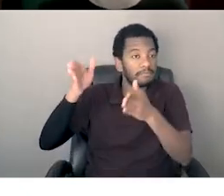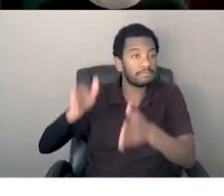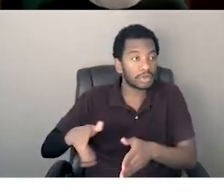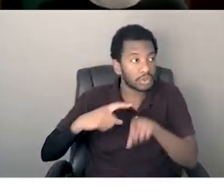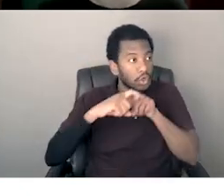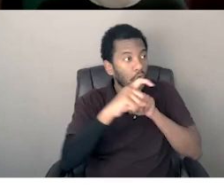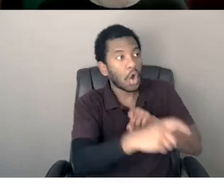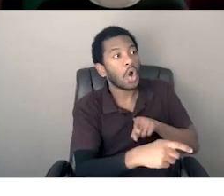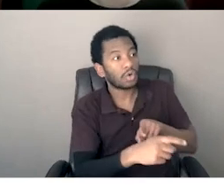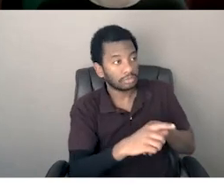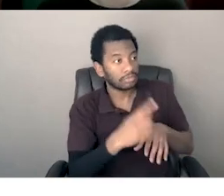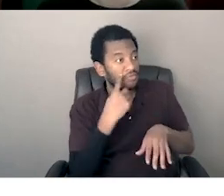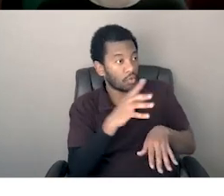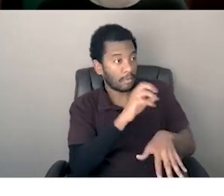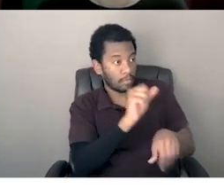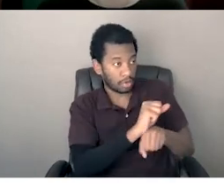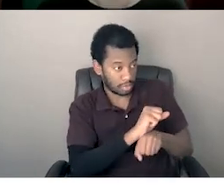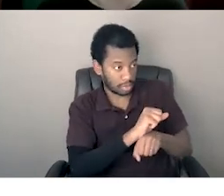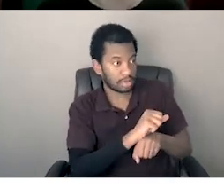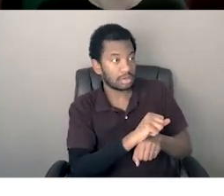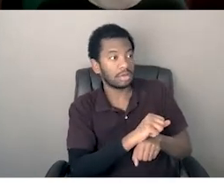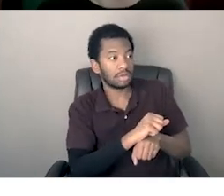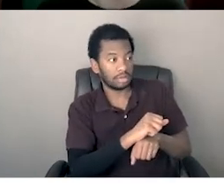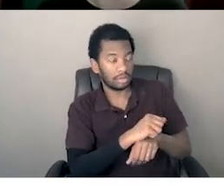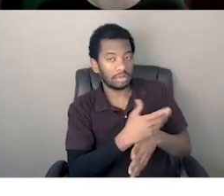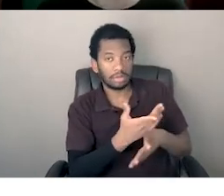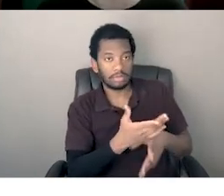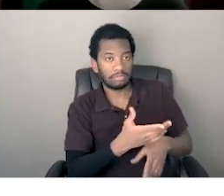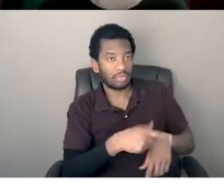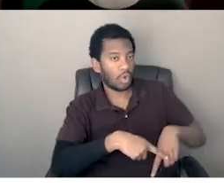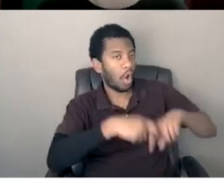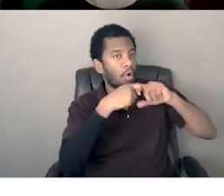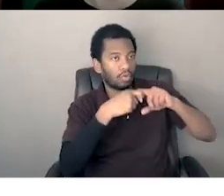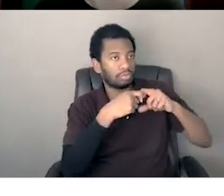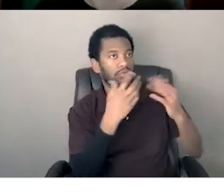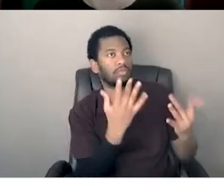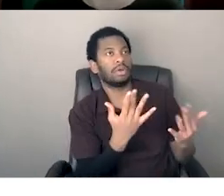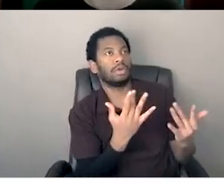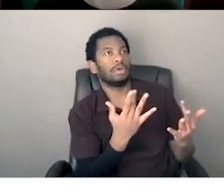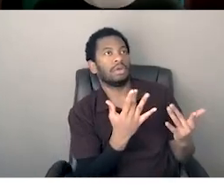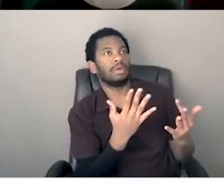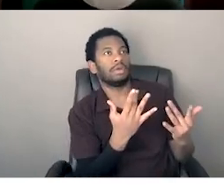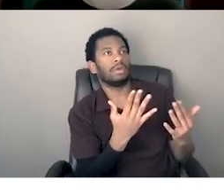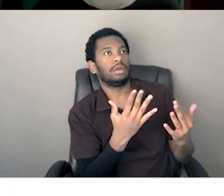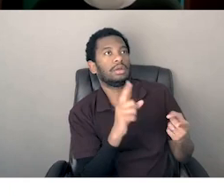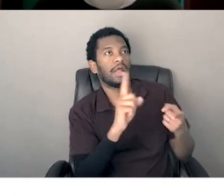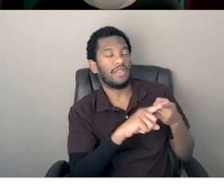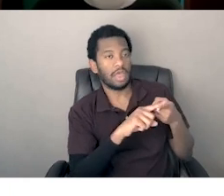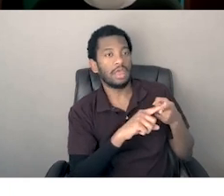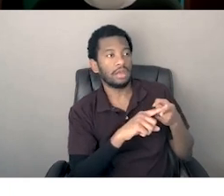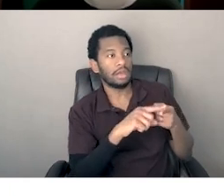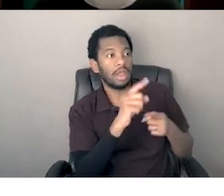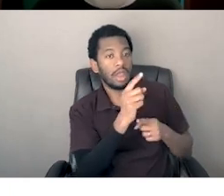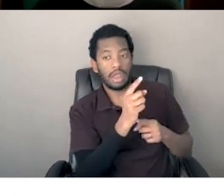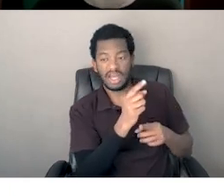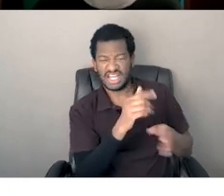hold. And those hold minutes would run out, and that meant that this person didn't have time to call their mom. And so